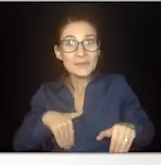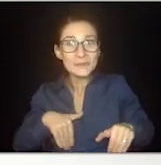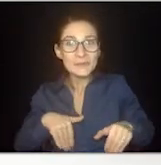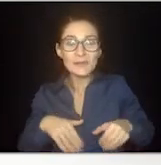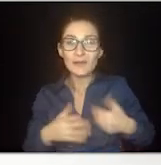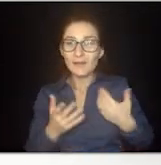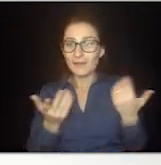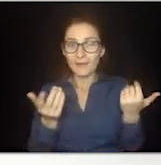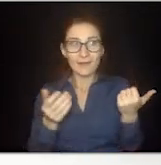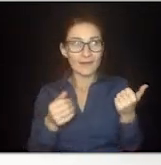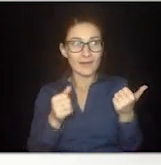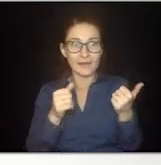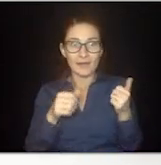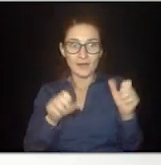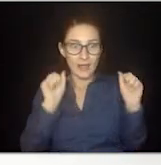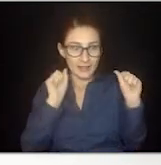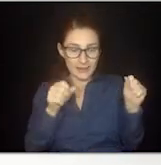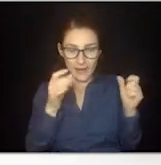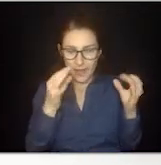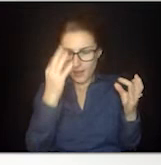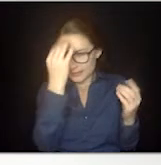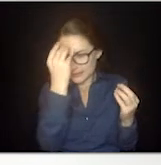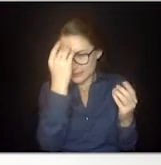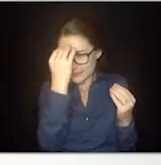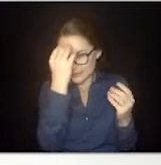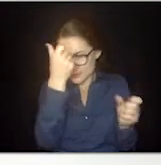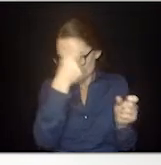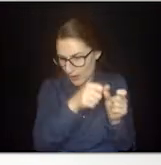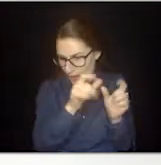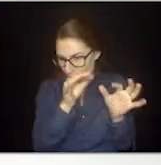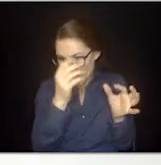to hit this switch, or they wanted me to